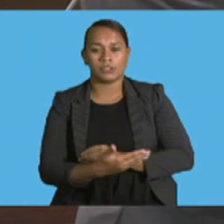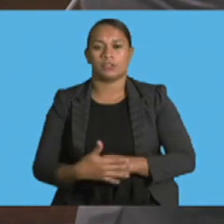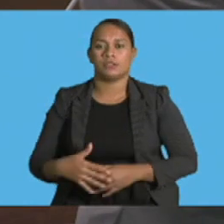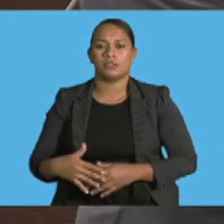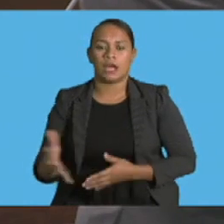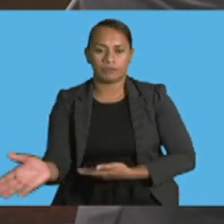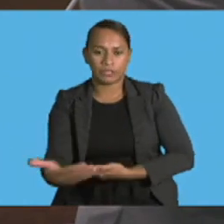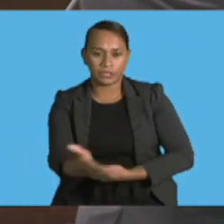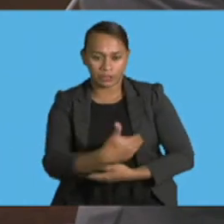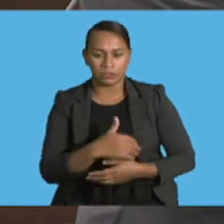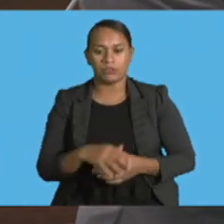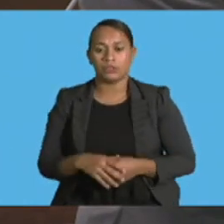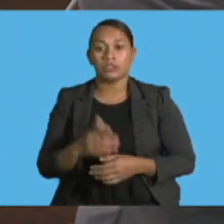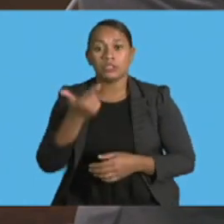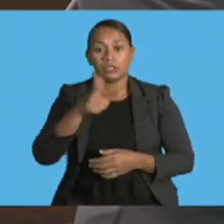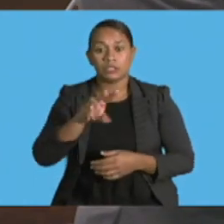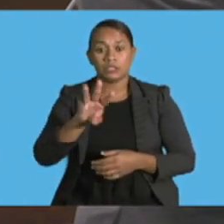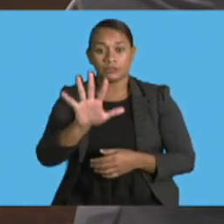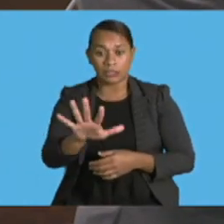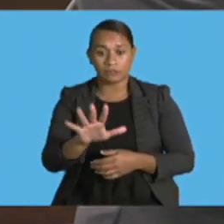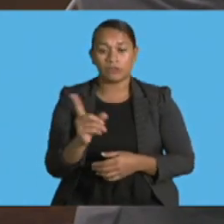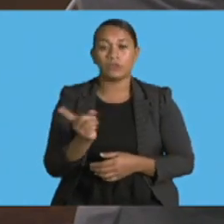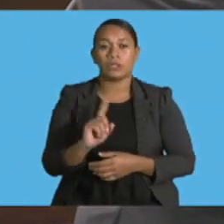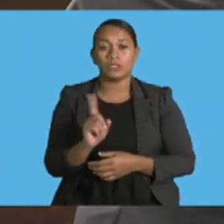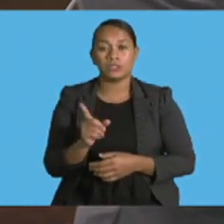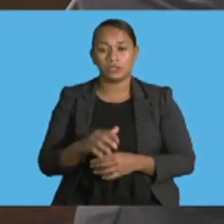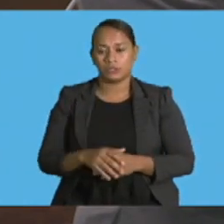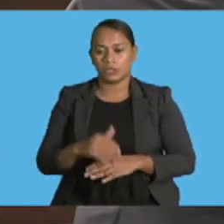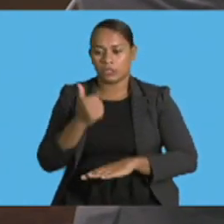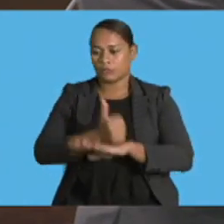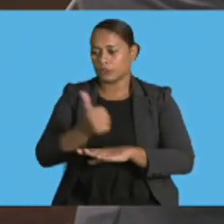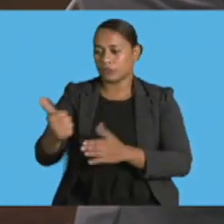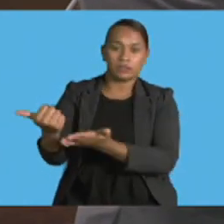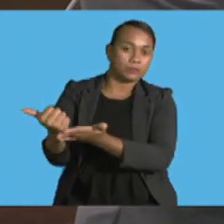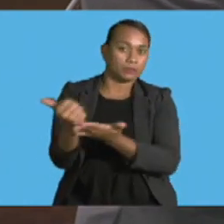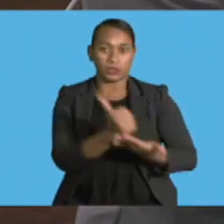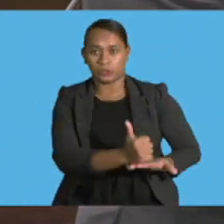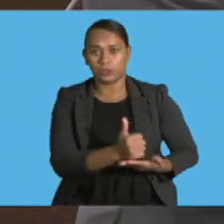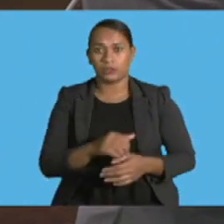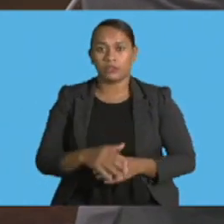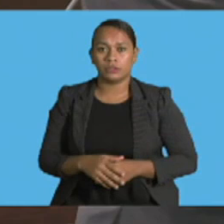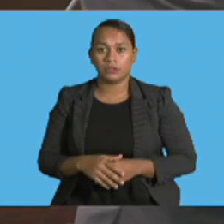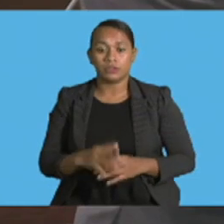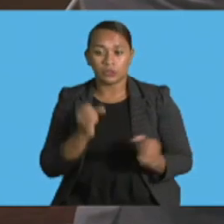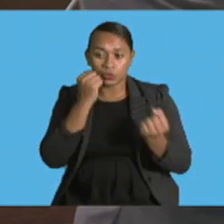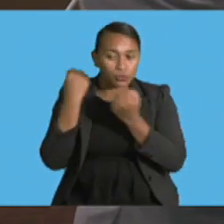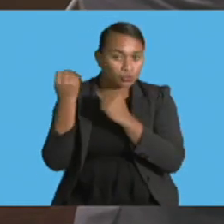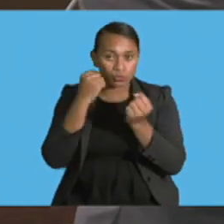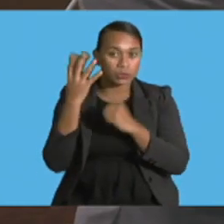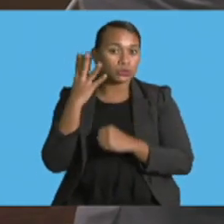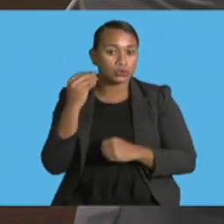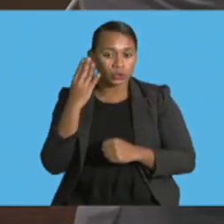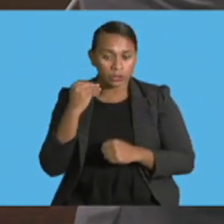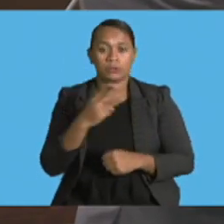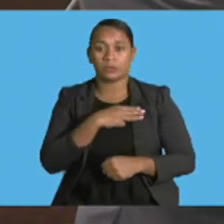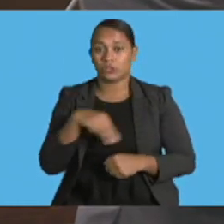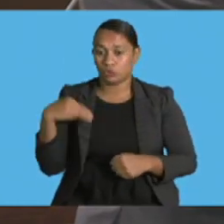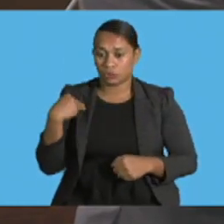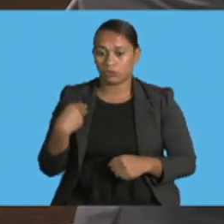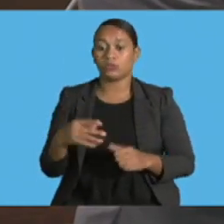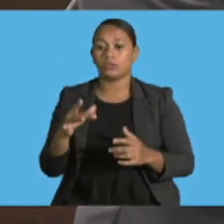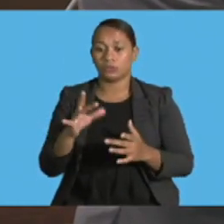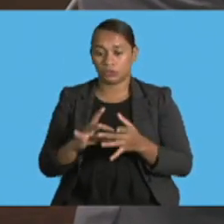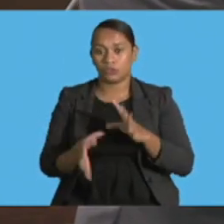of which 35 were brought through the assistance provided by my Sugar Ministry under the Farm Mechanization